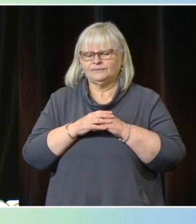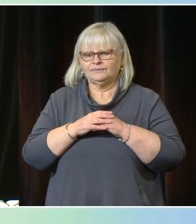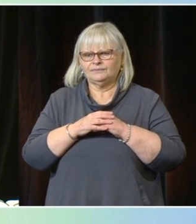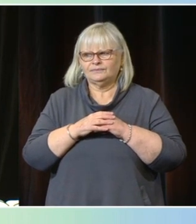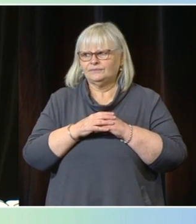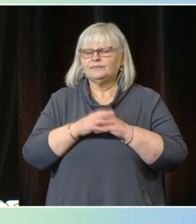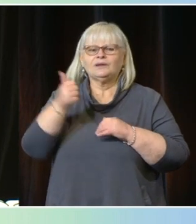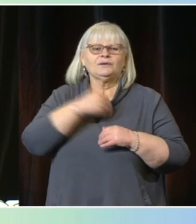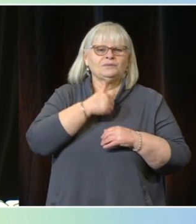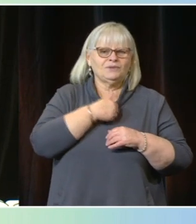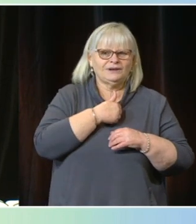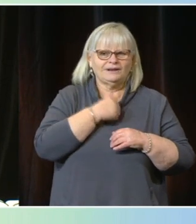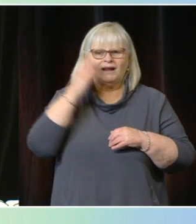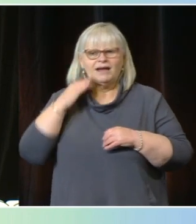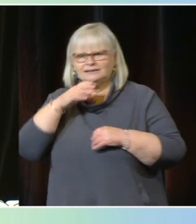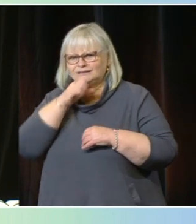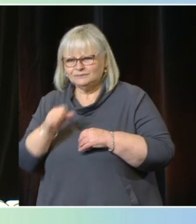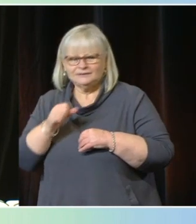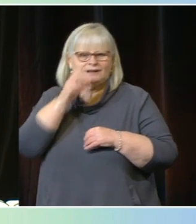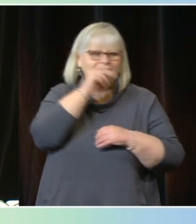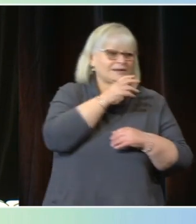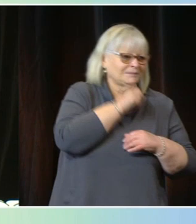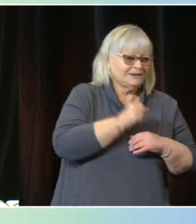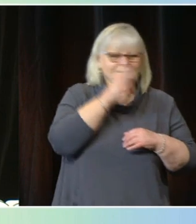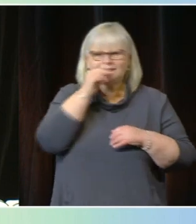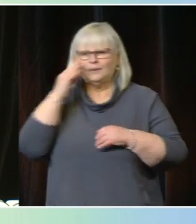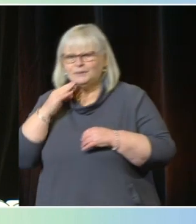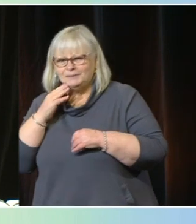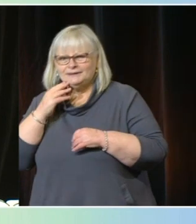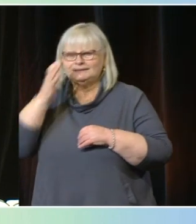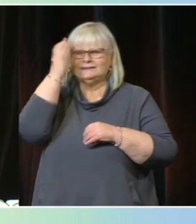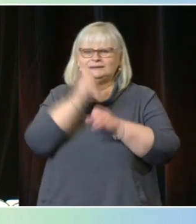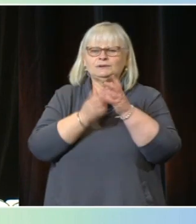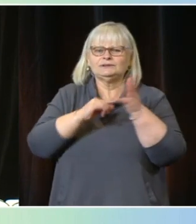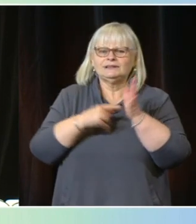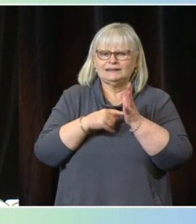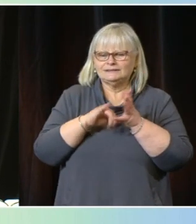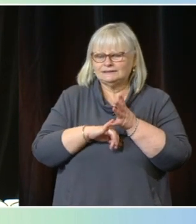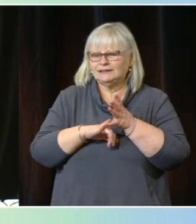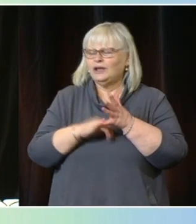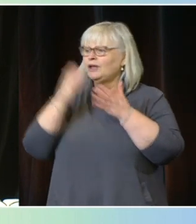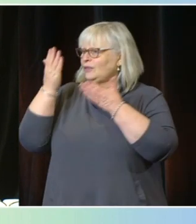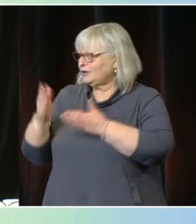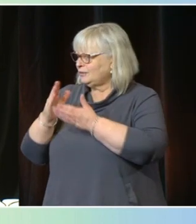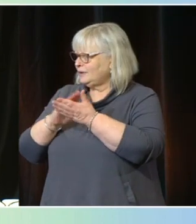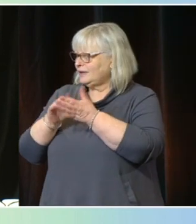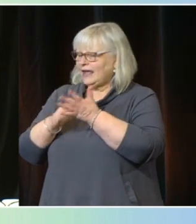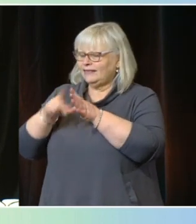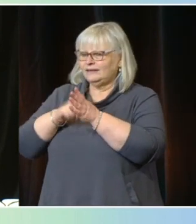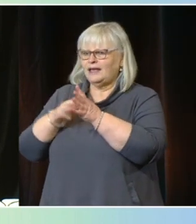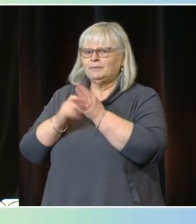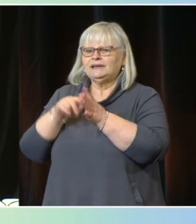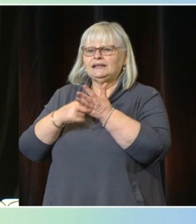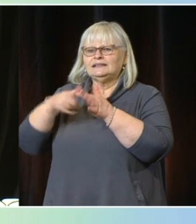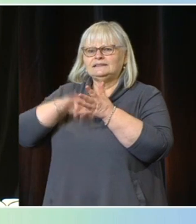good morning ladies and gentlemen young men young women distinguished guests The Honorable Anthony Albanese MP Prime